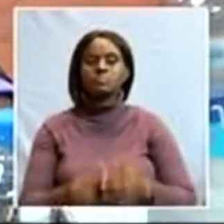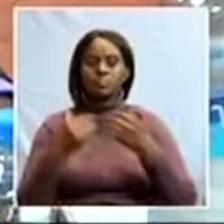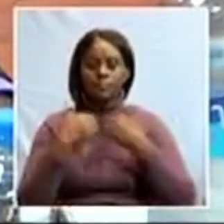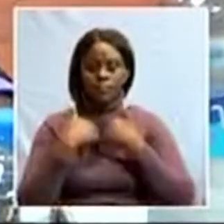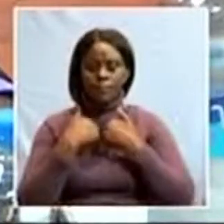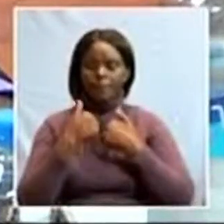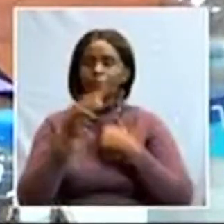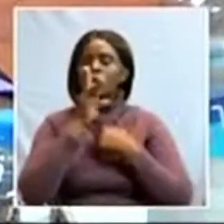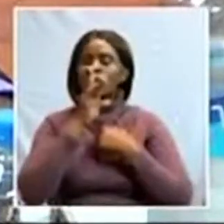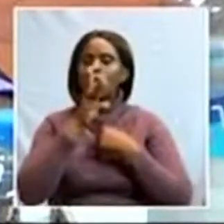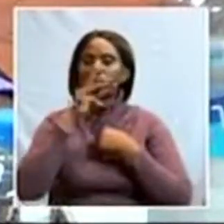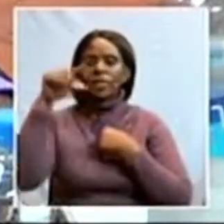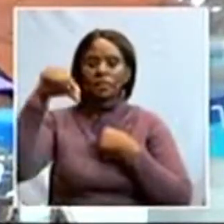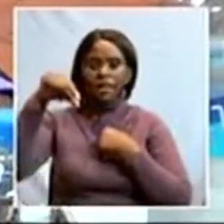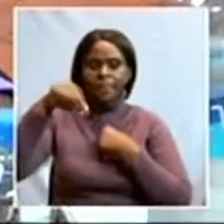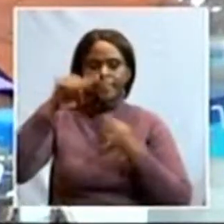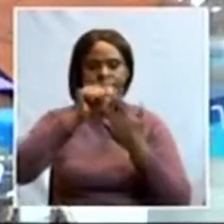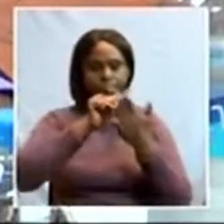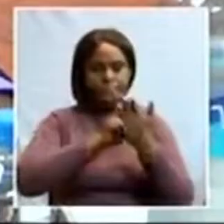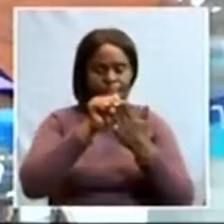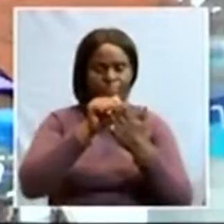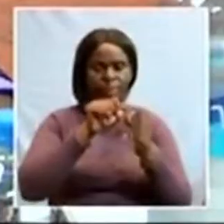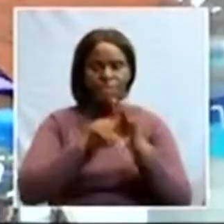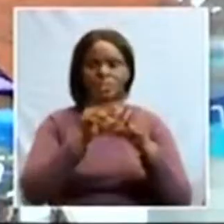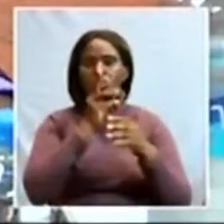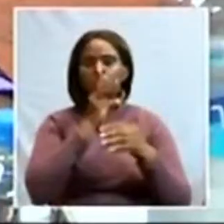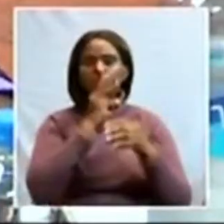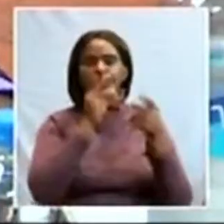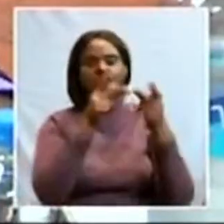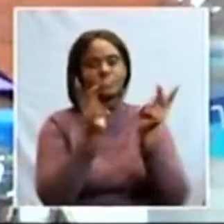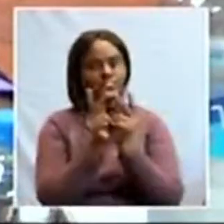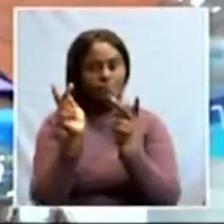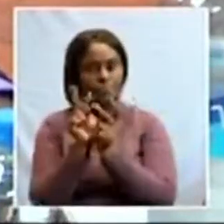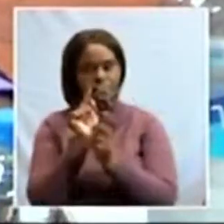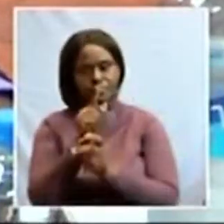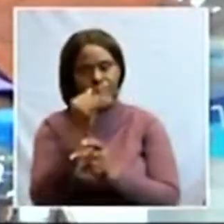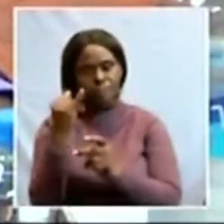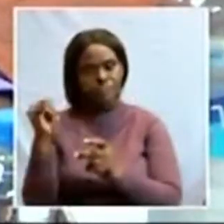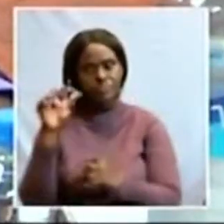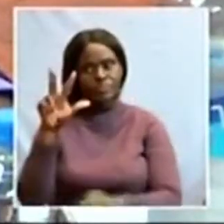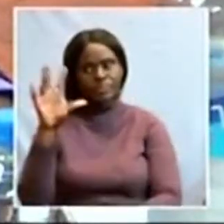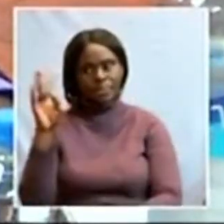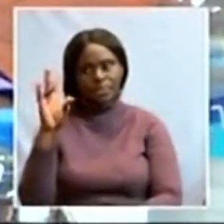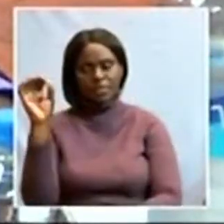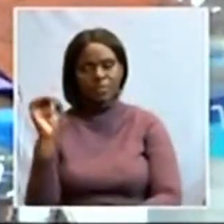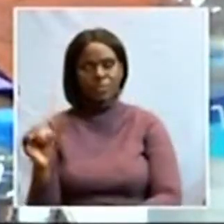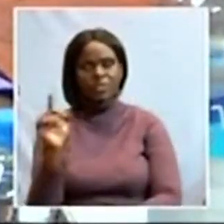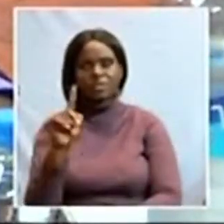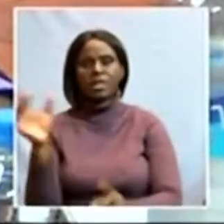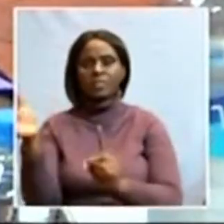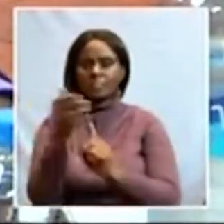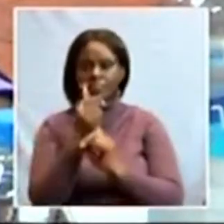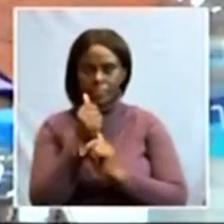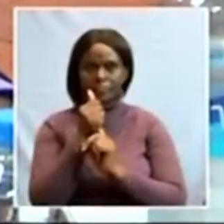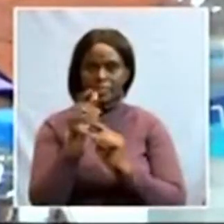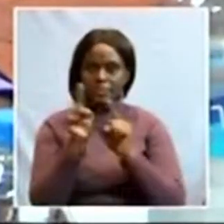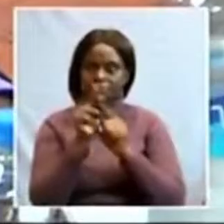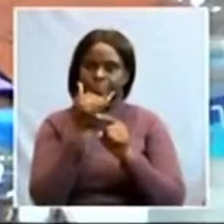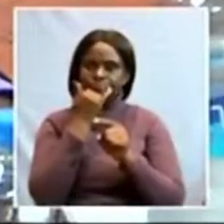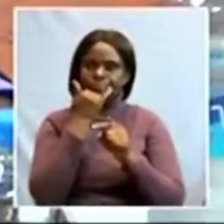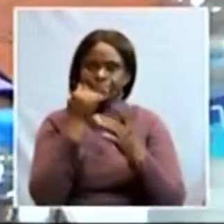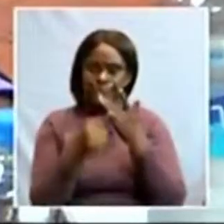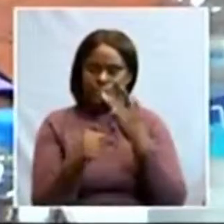Conduct water quality testing in water points. On this item, we achieved 37%. Cause of